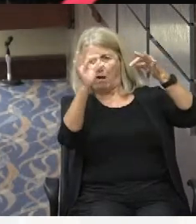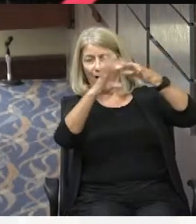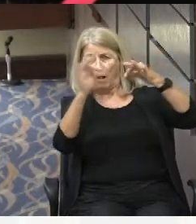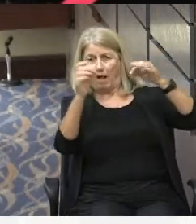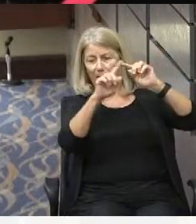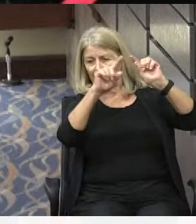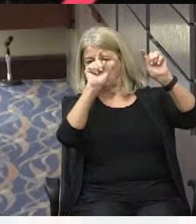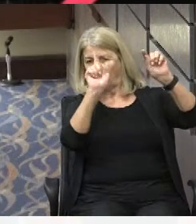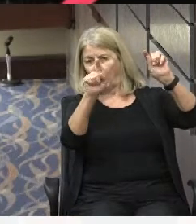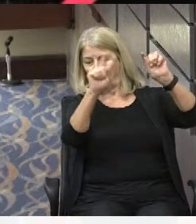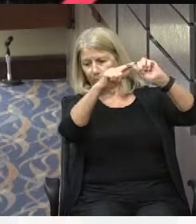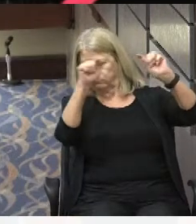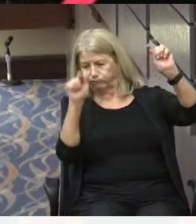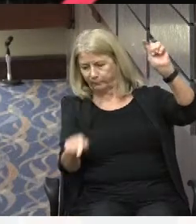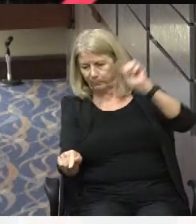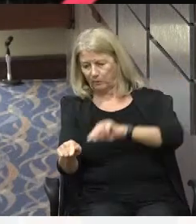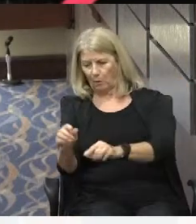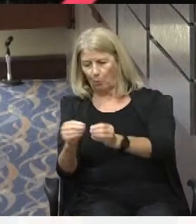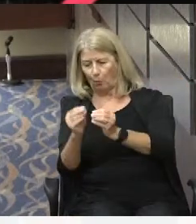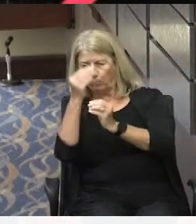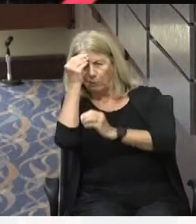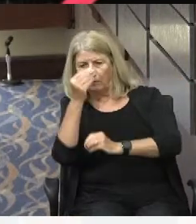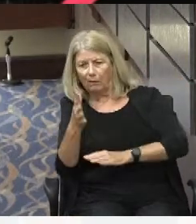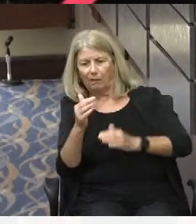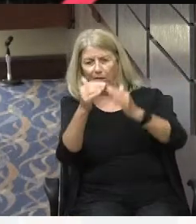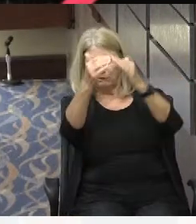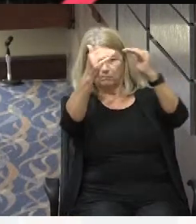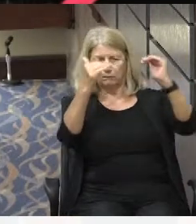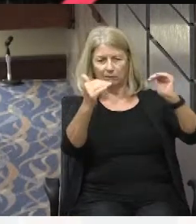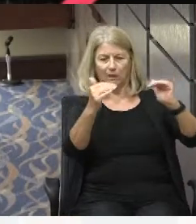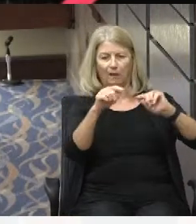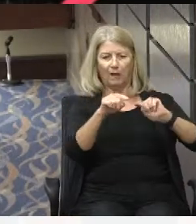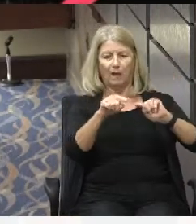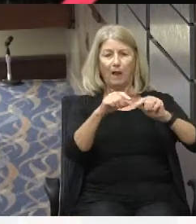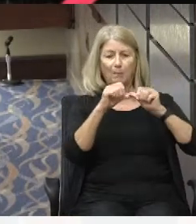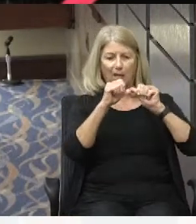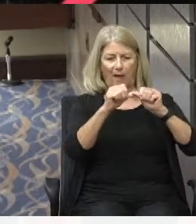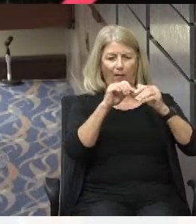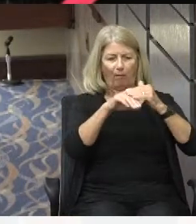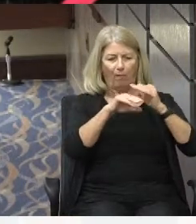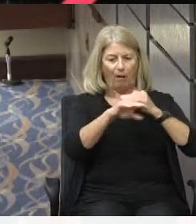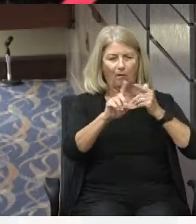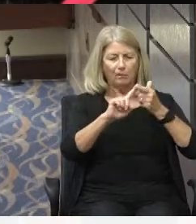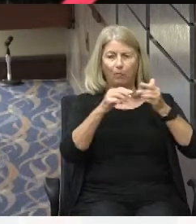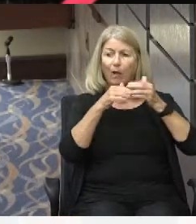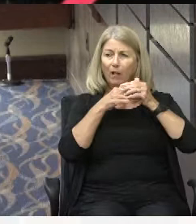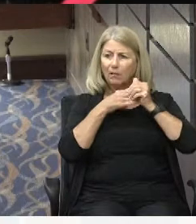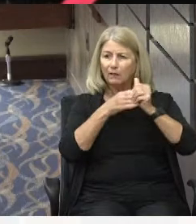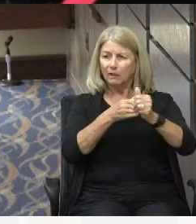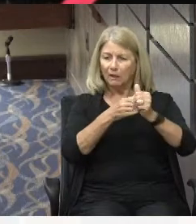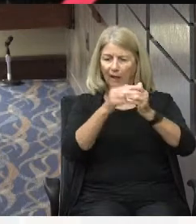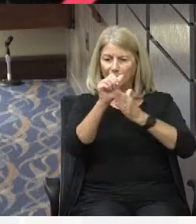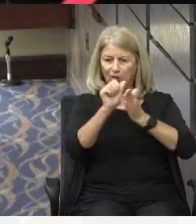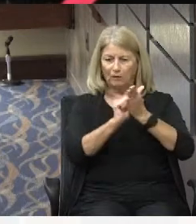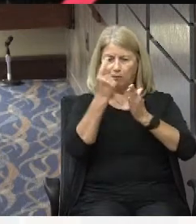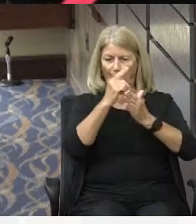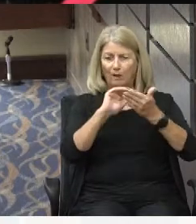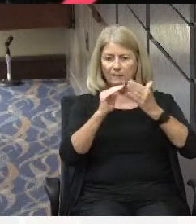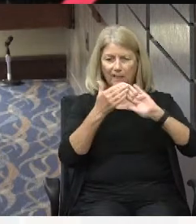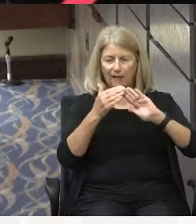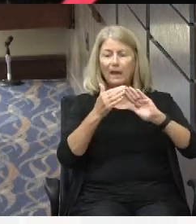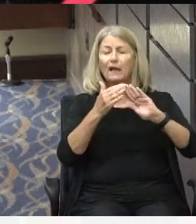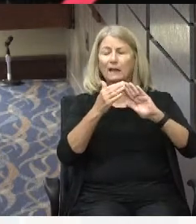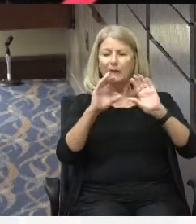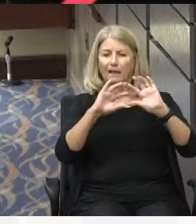them to more information. This next section down maintains access to our meeting agendas, such as the City Council meeting agenda,